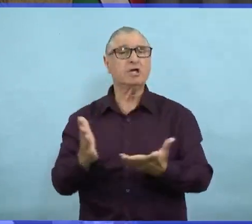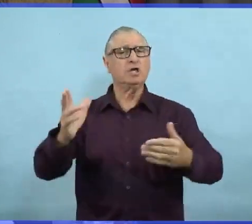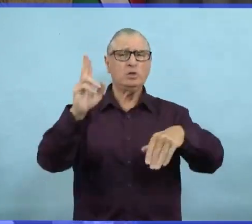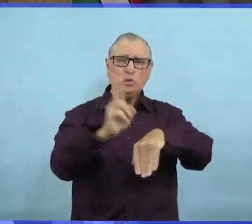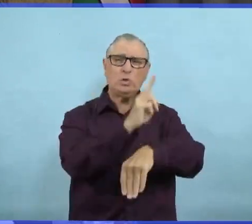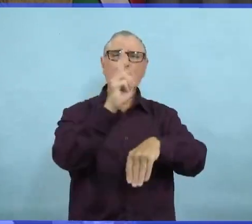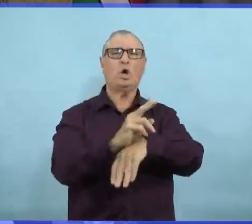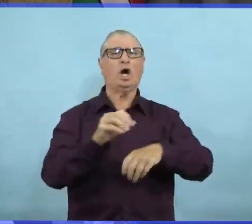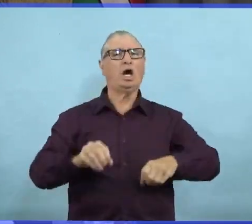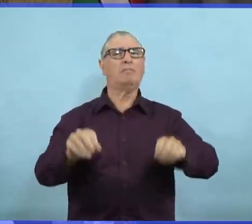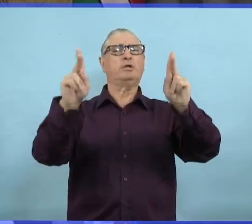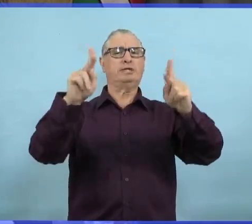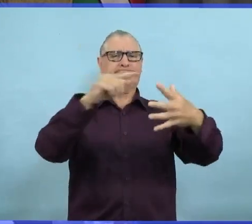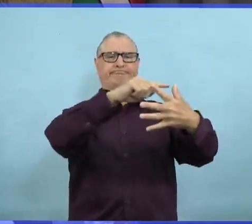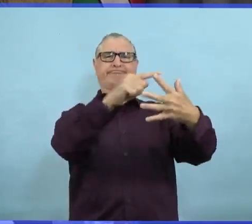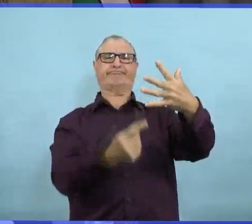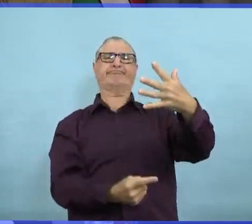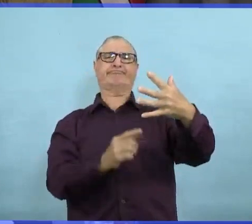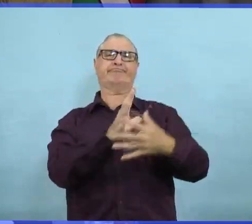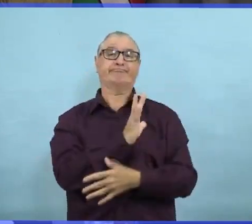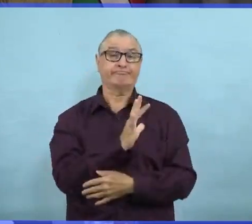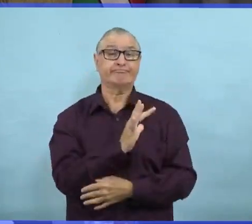Never before in our lifetime have we